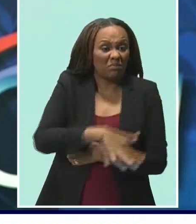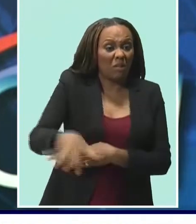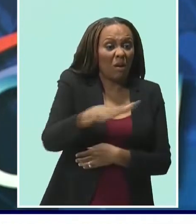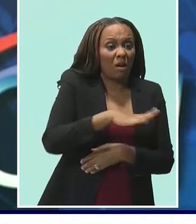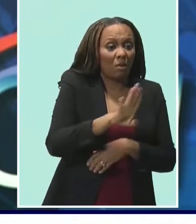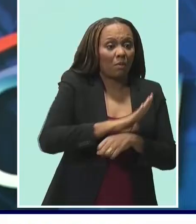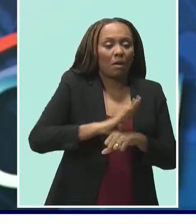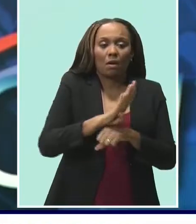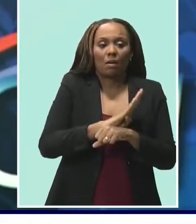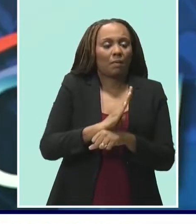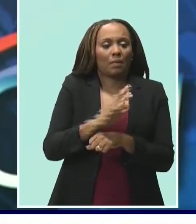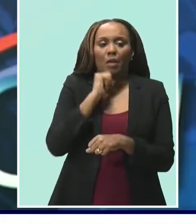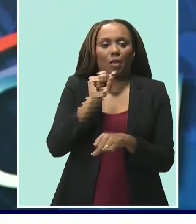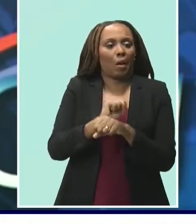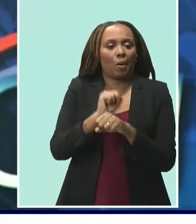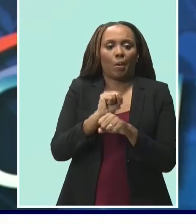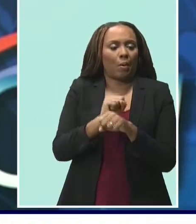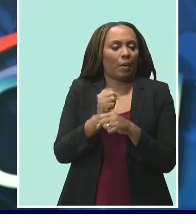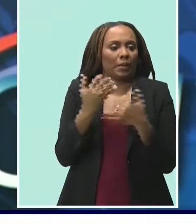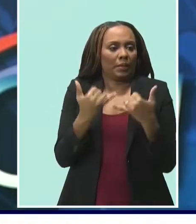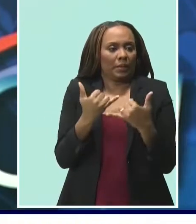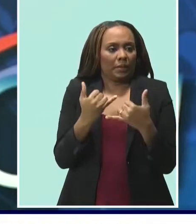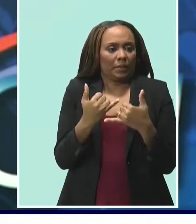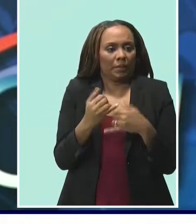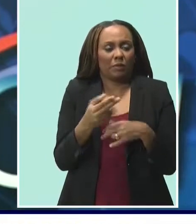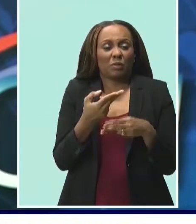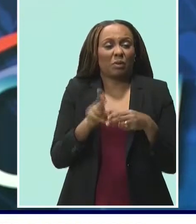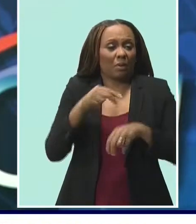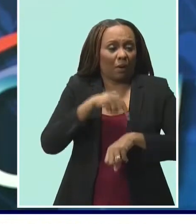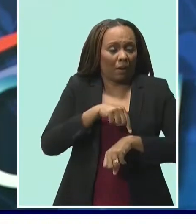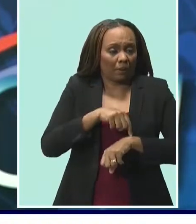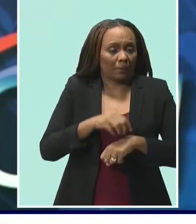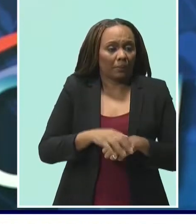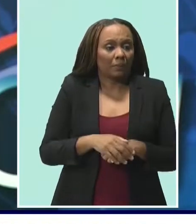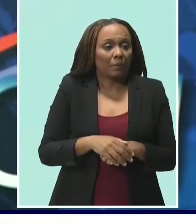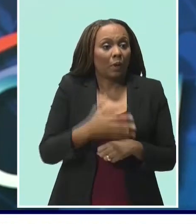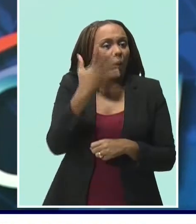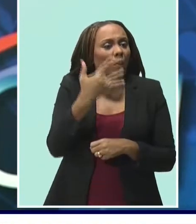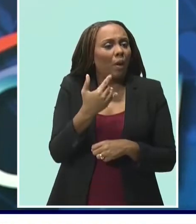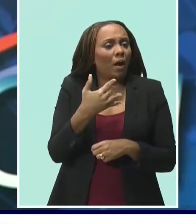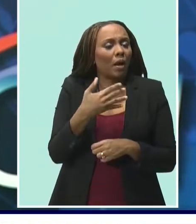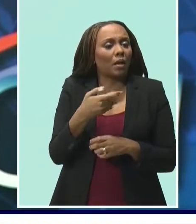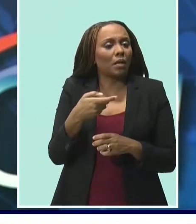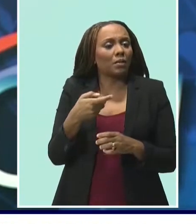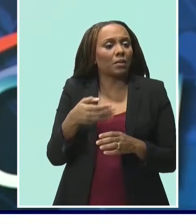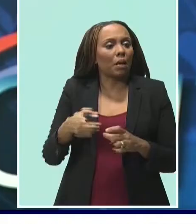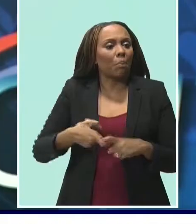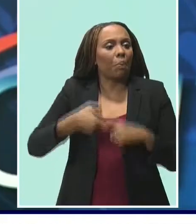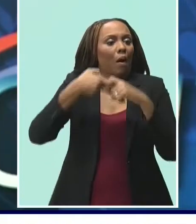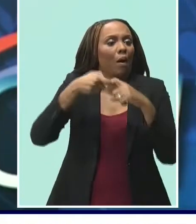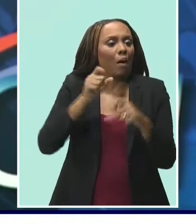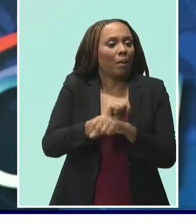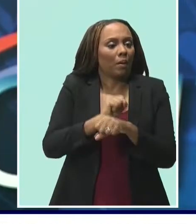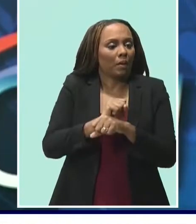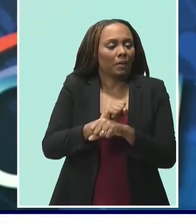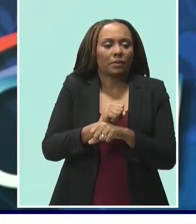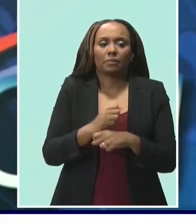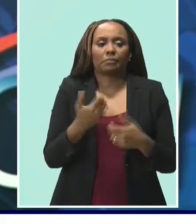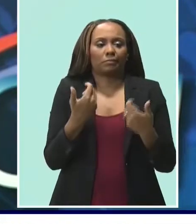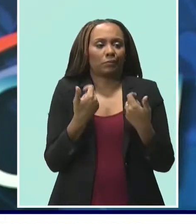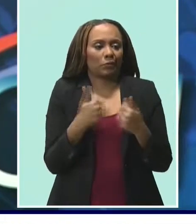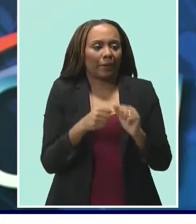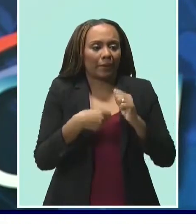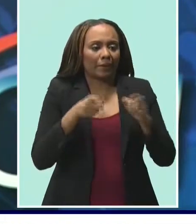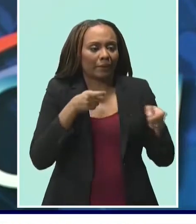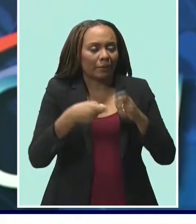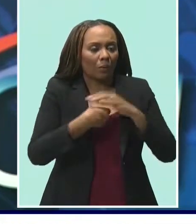island to stay off the job earlier today. Minister Bostic says the work stoppage happened as the island deals with the COVID-19